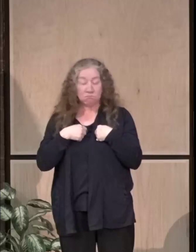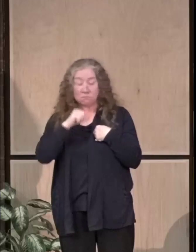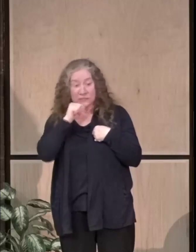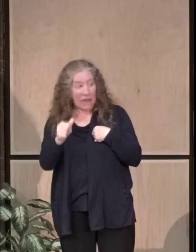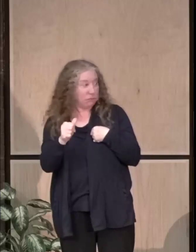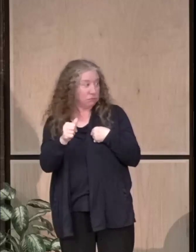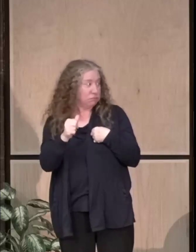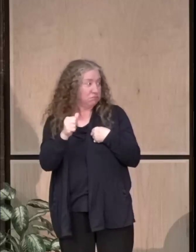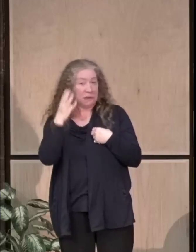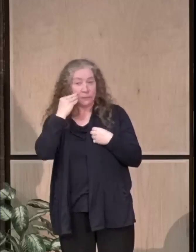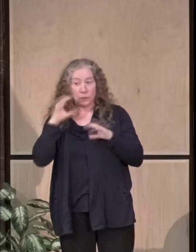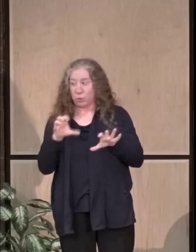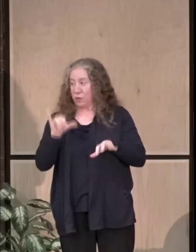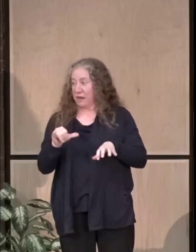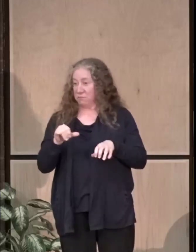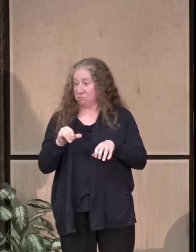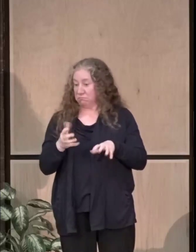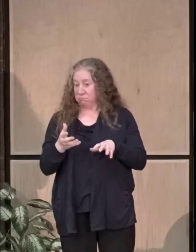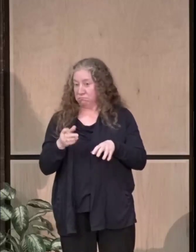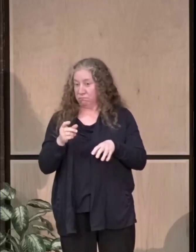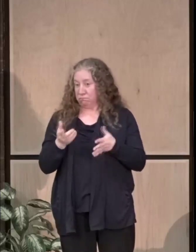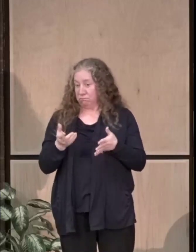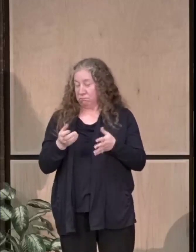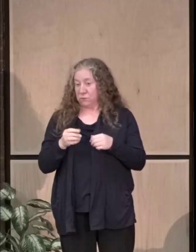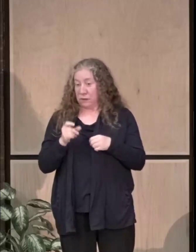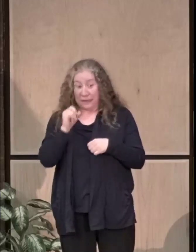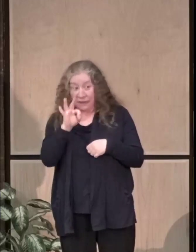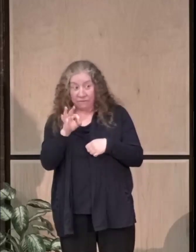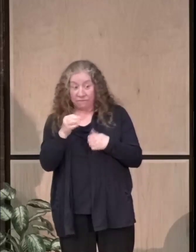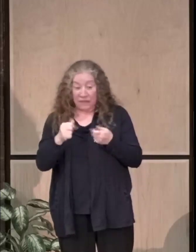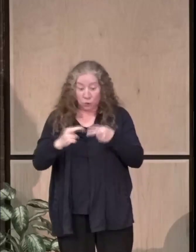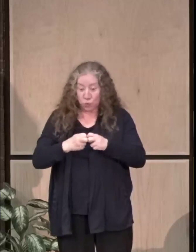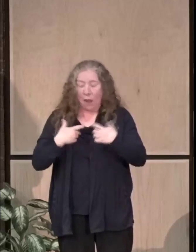not experienced having to do that. There are the issues that come from it, or if there are any.